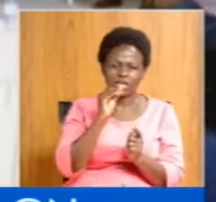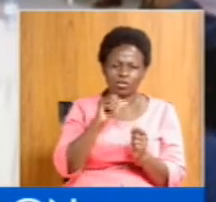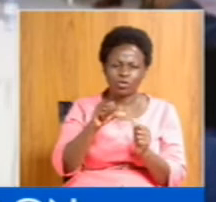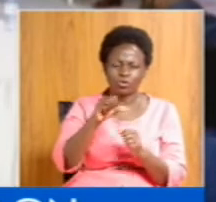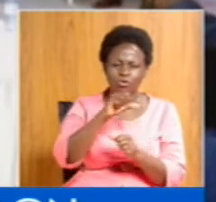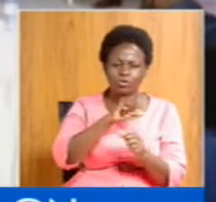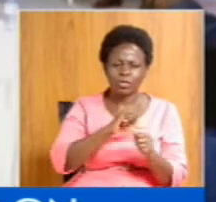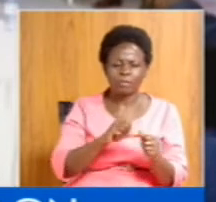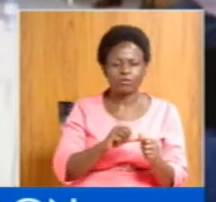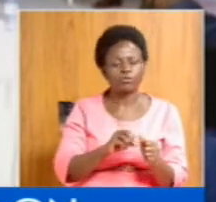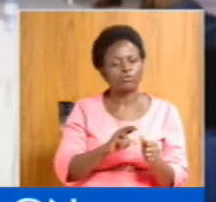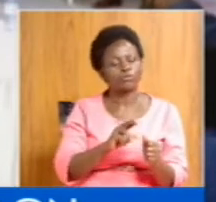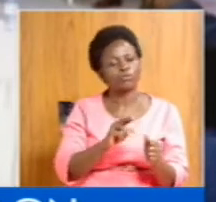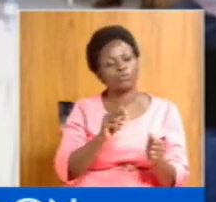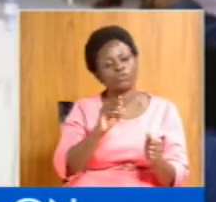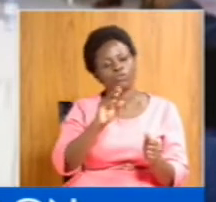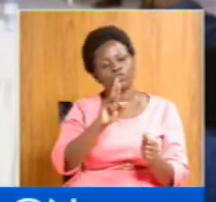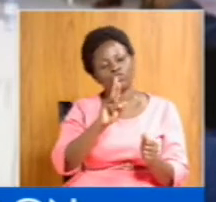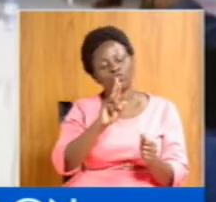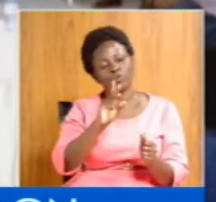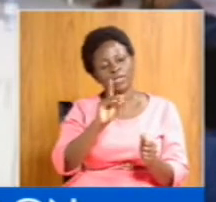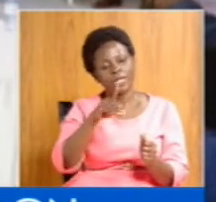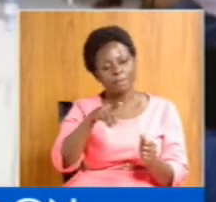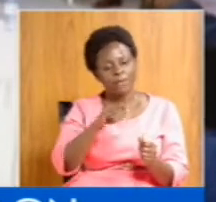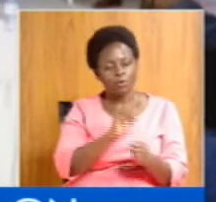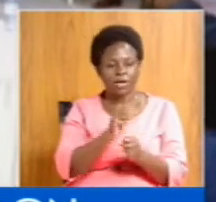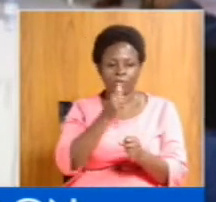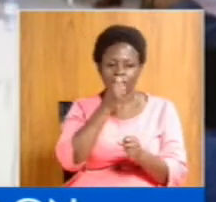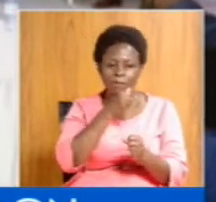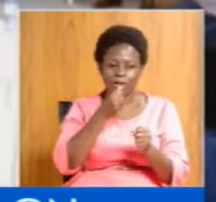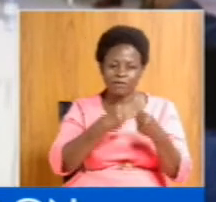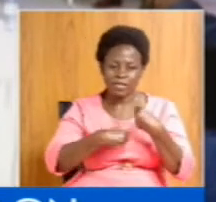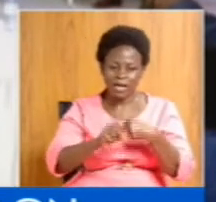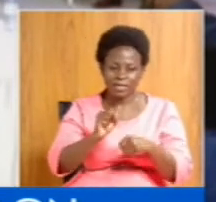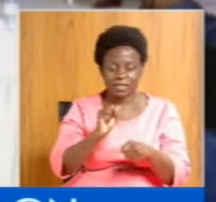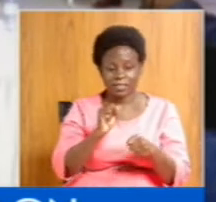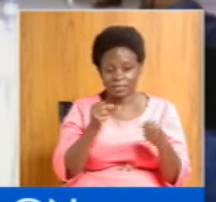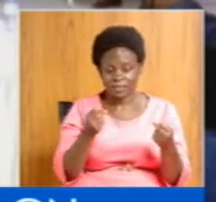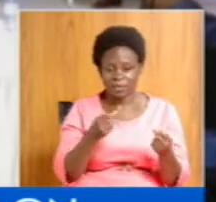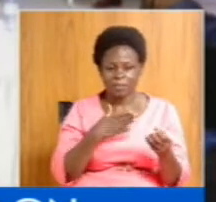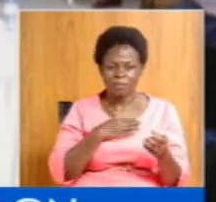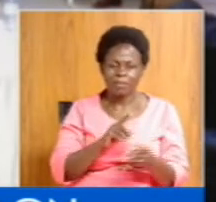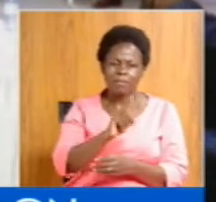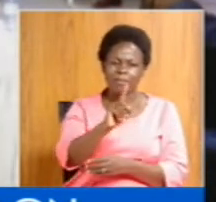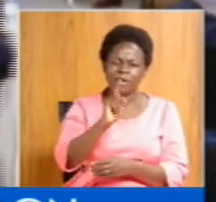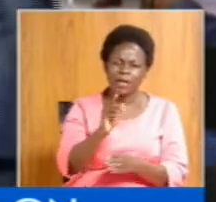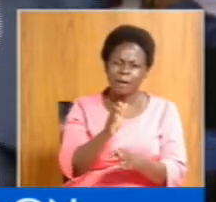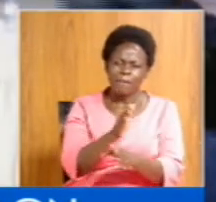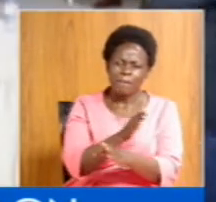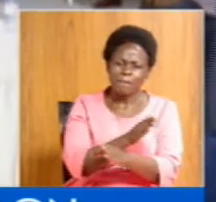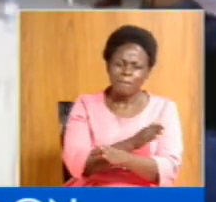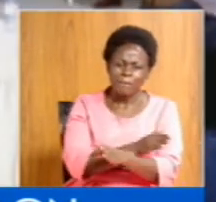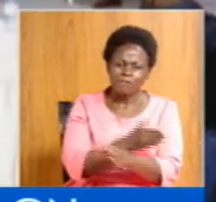Ugandan development corporation working in tandem with some private actors to form PPPs my question is before